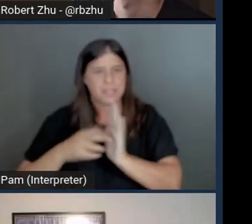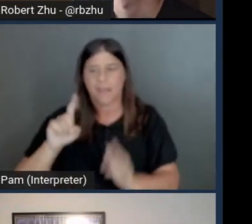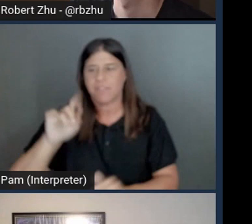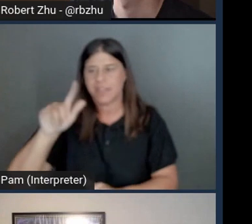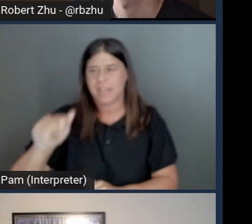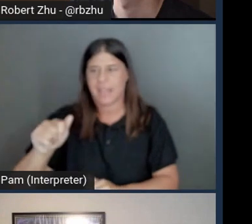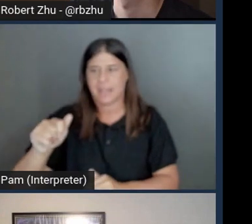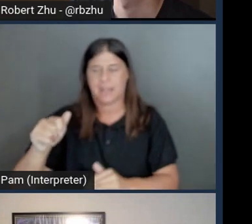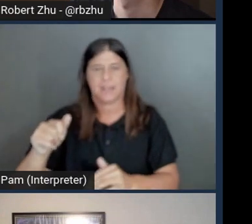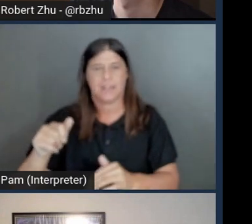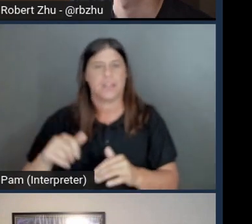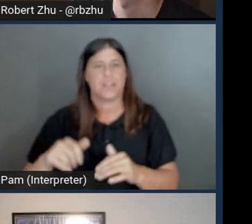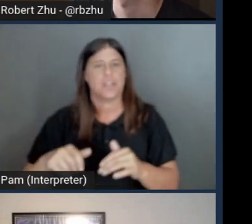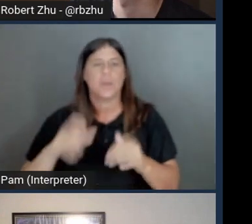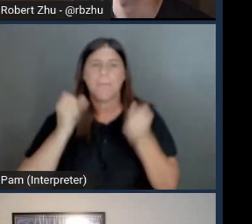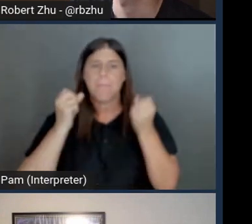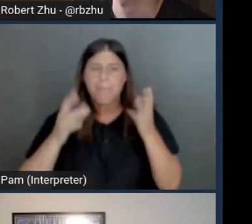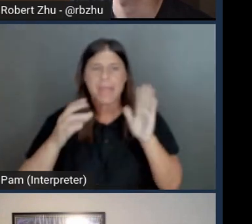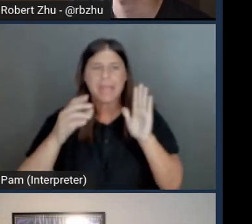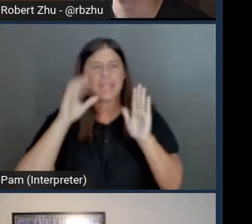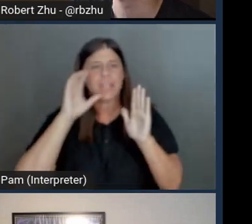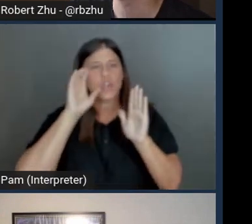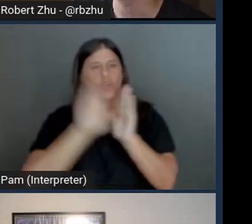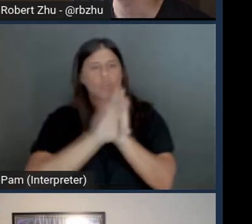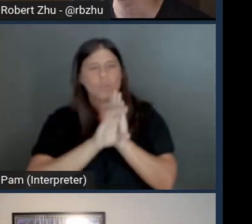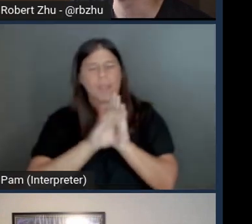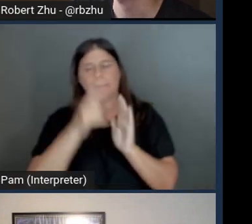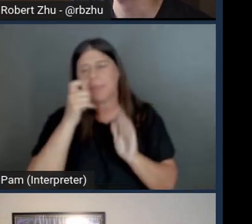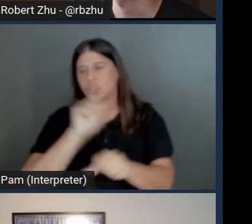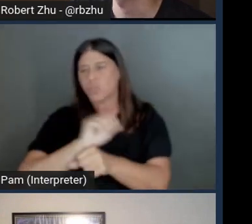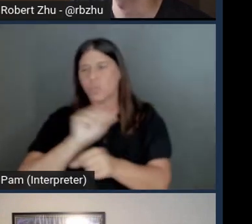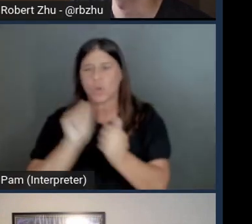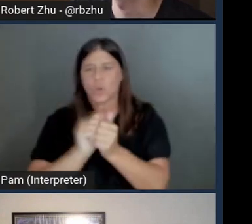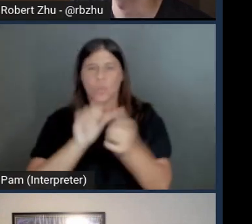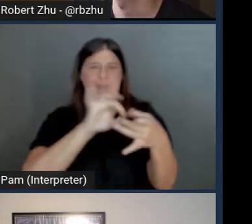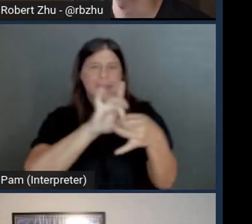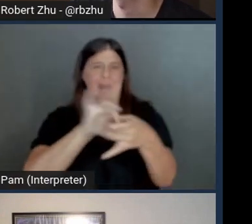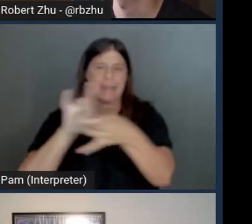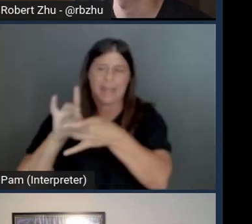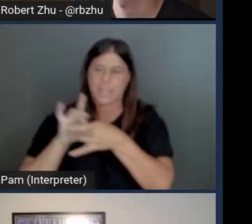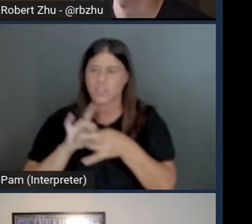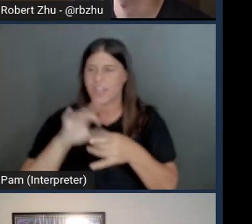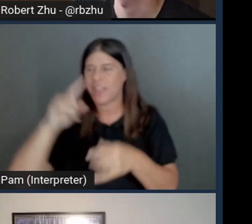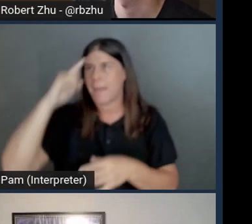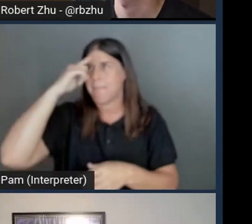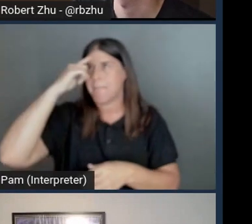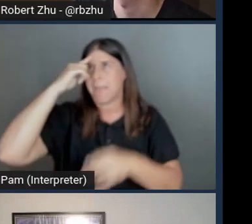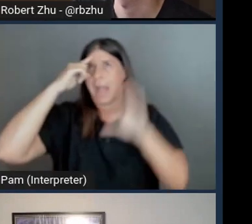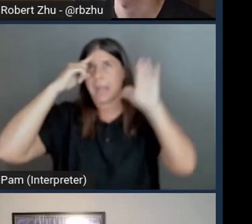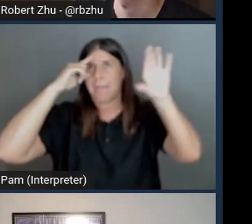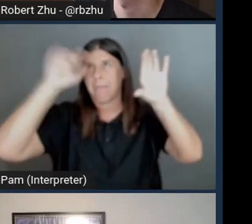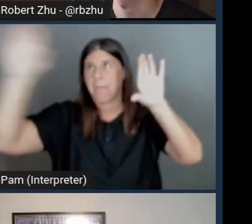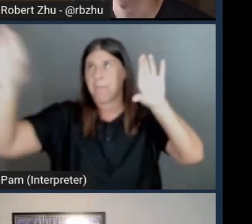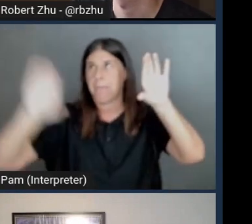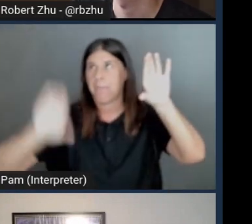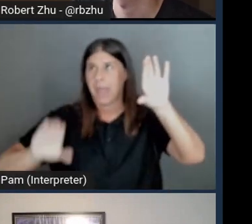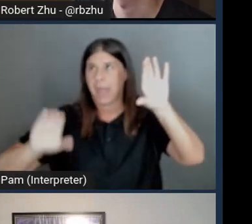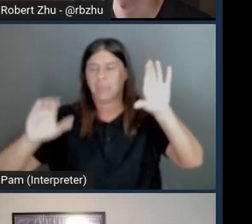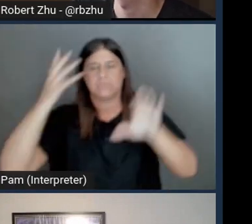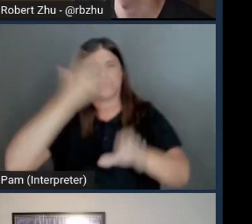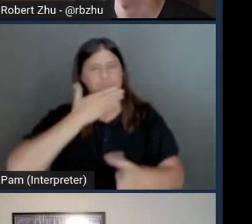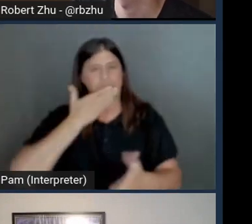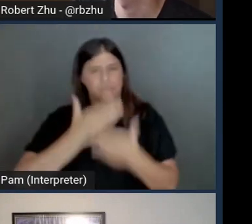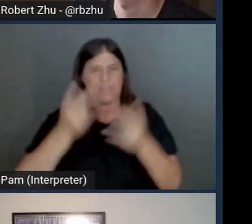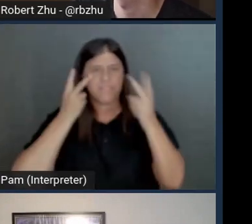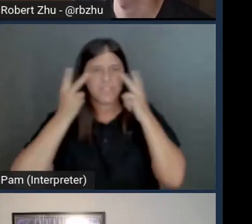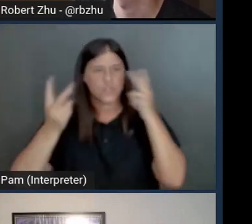was returned. So a lot of graph queries, because you're dealing with connections, because you're dealing with that sort of mind map, lend themselves very well to this sort of